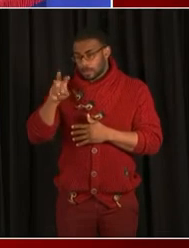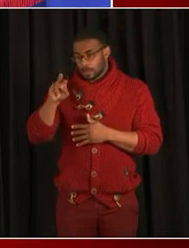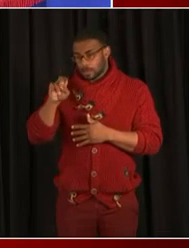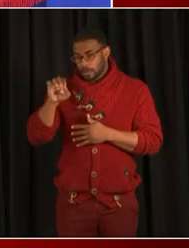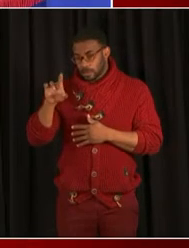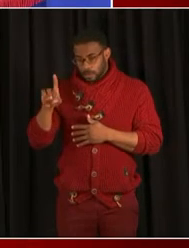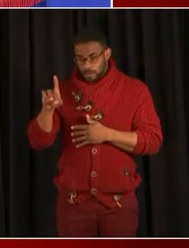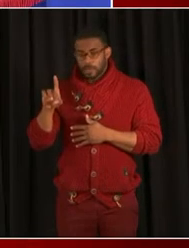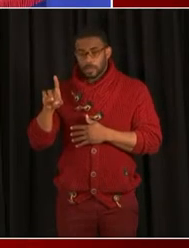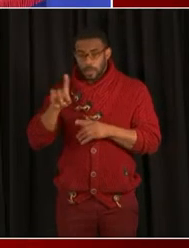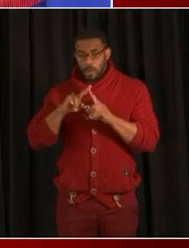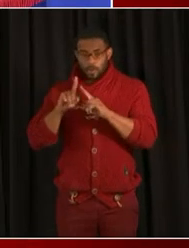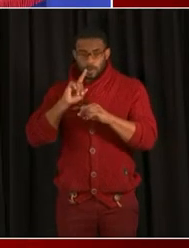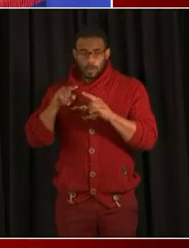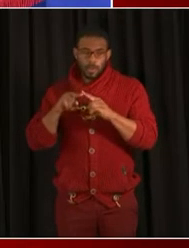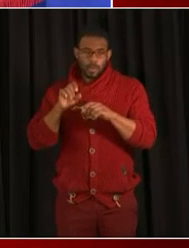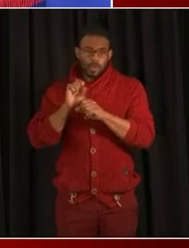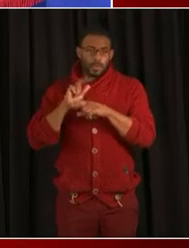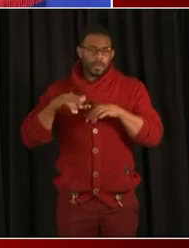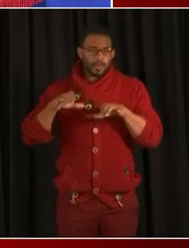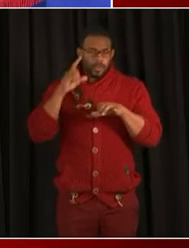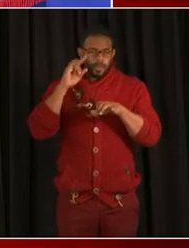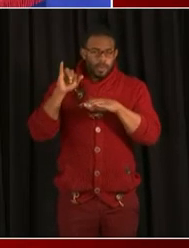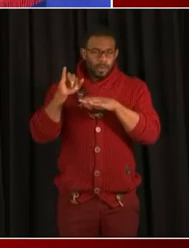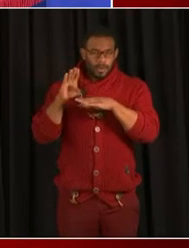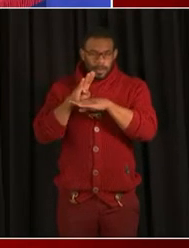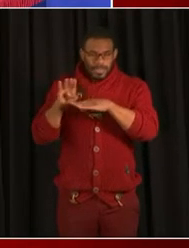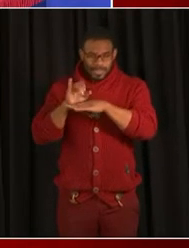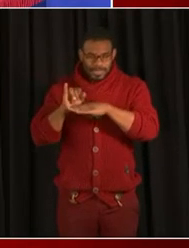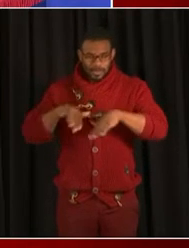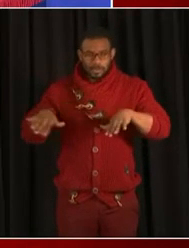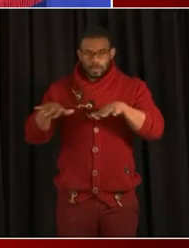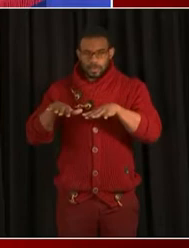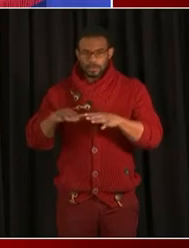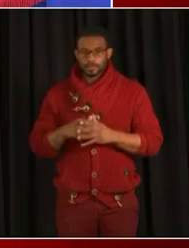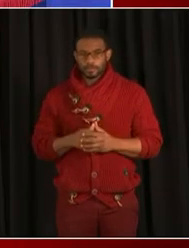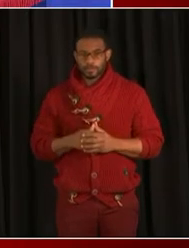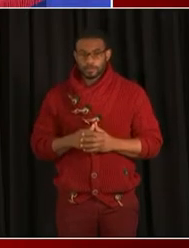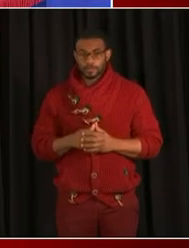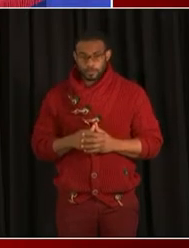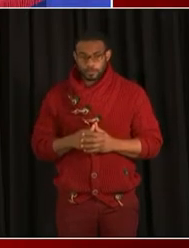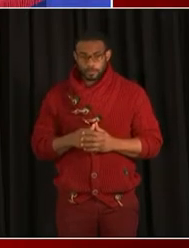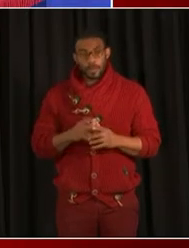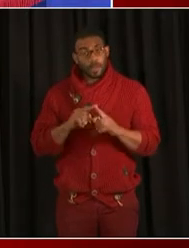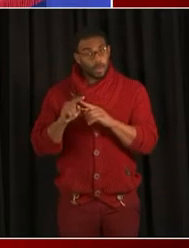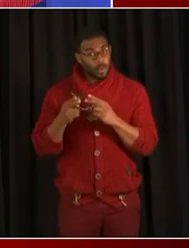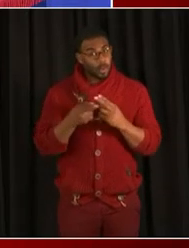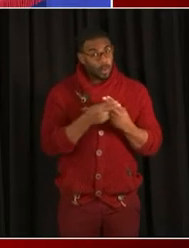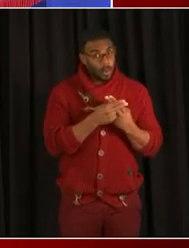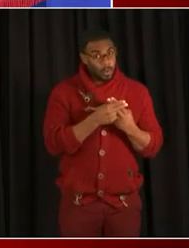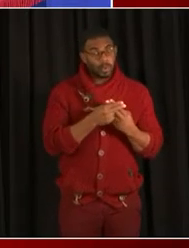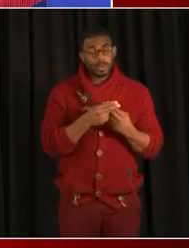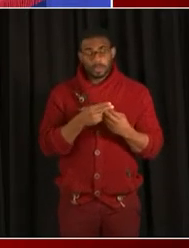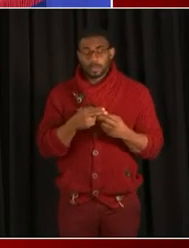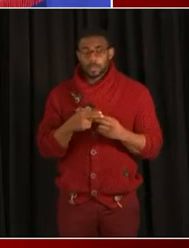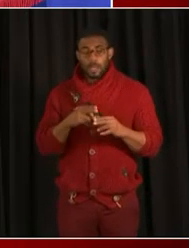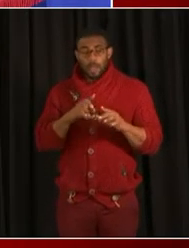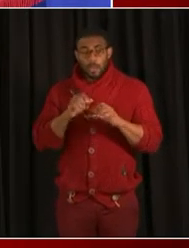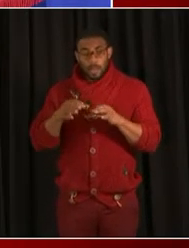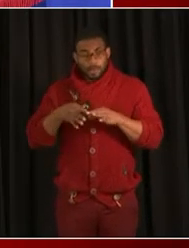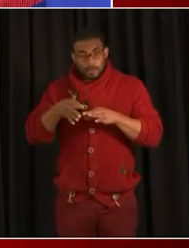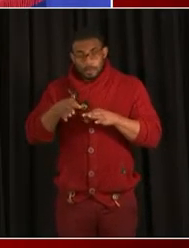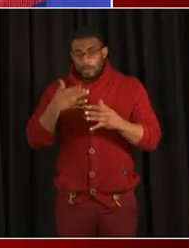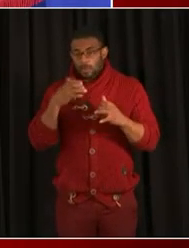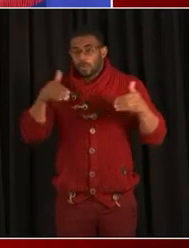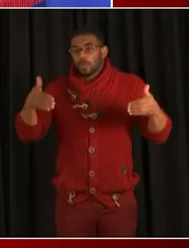some of the work that we've been doing to support the industry, the hospitality industry really as a whole. So without further ado, I